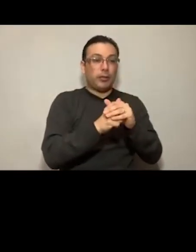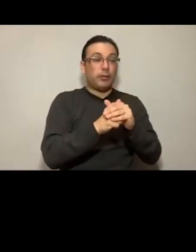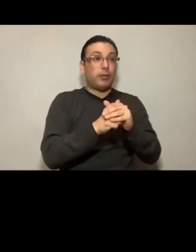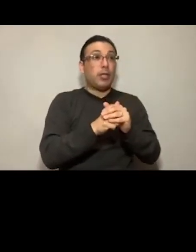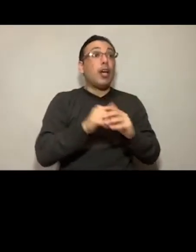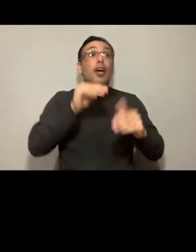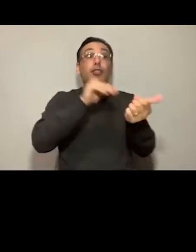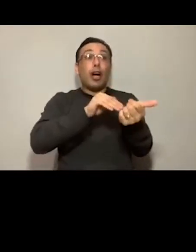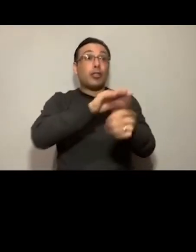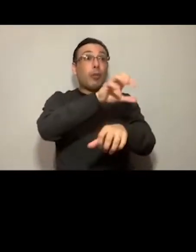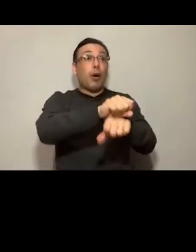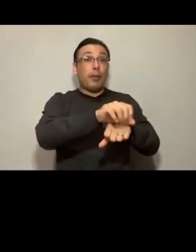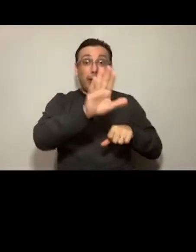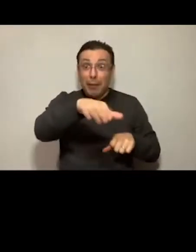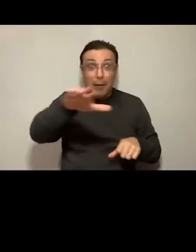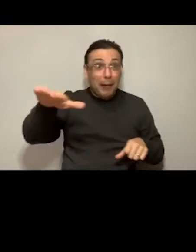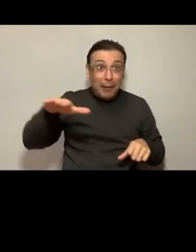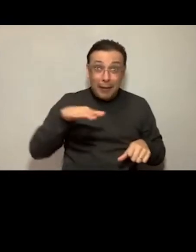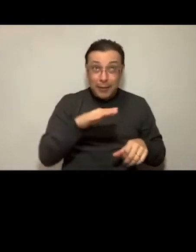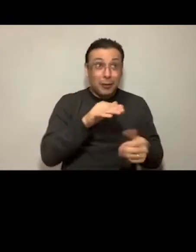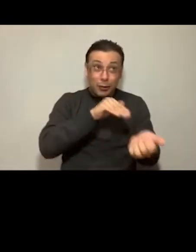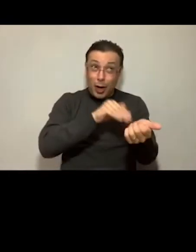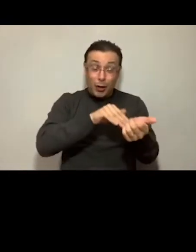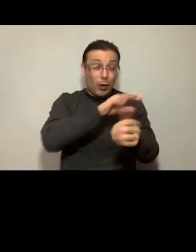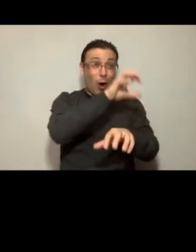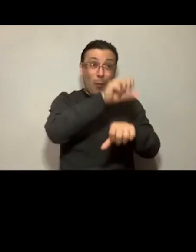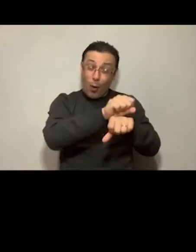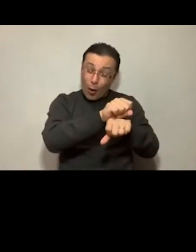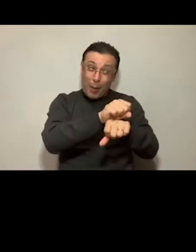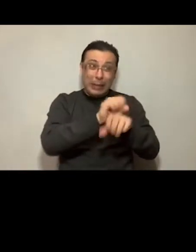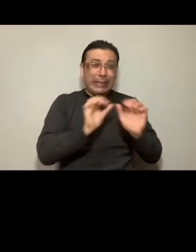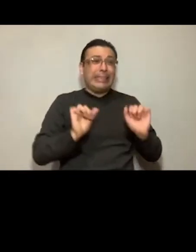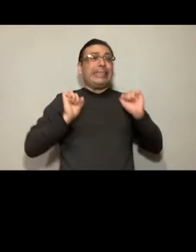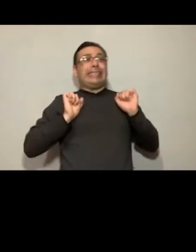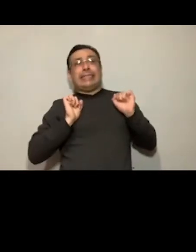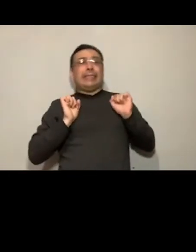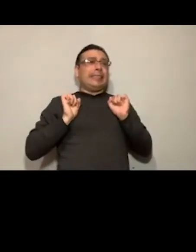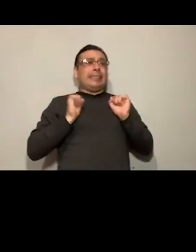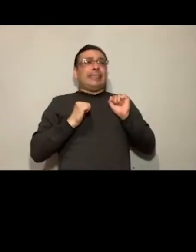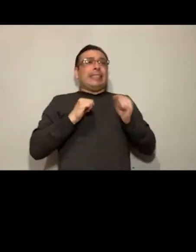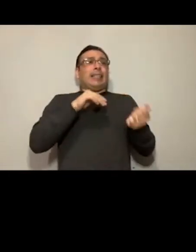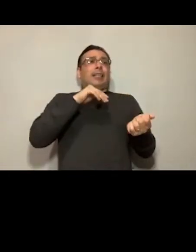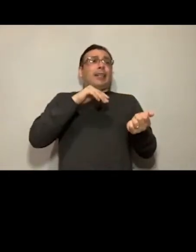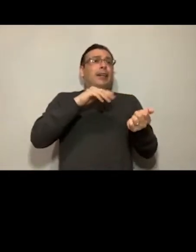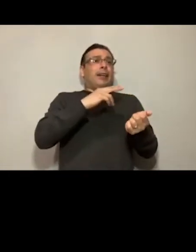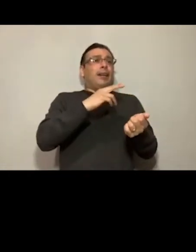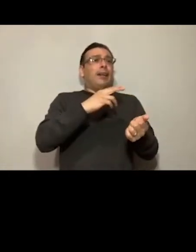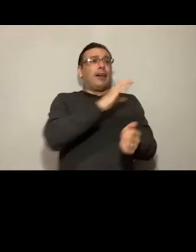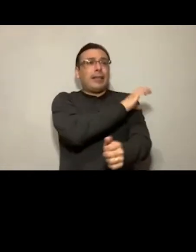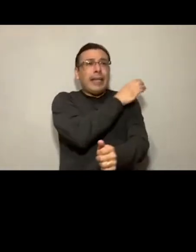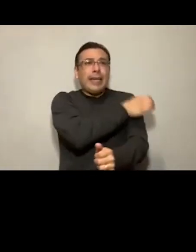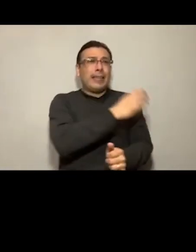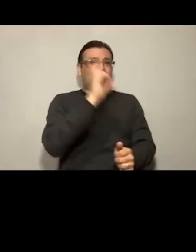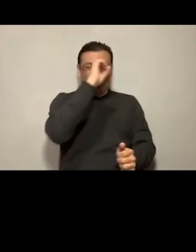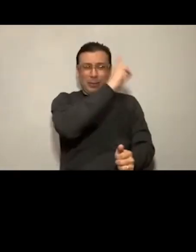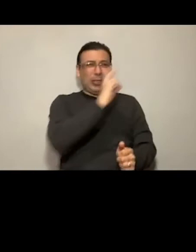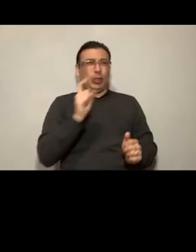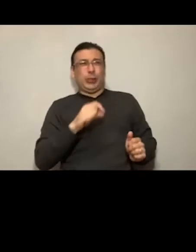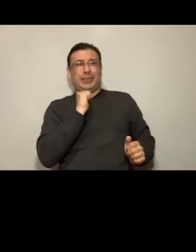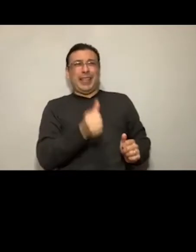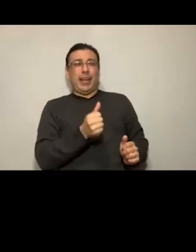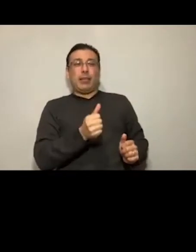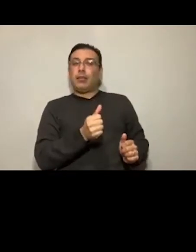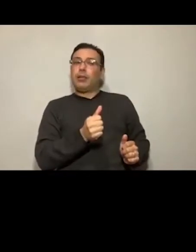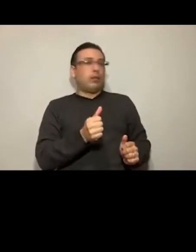Okay, guys? I know a lot of us are staying away from clinics and hospitals, but you are only jeopardizing your health when you do that. Make sure that